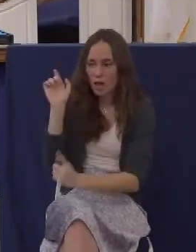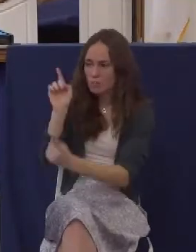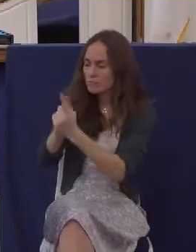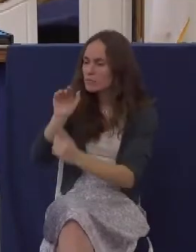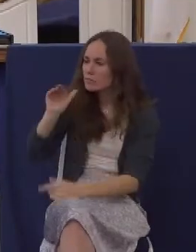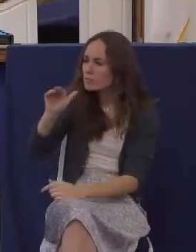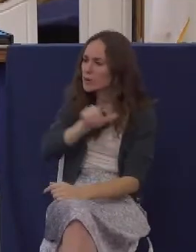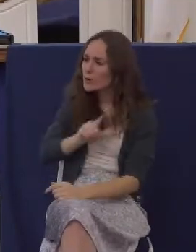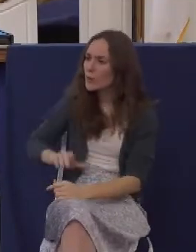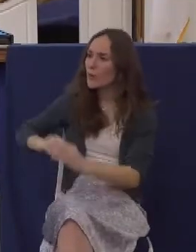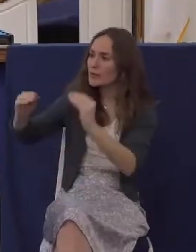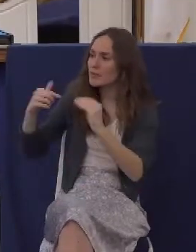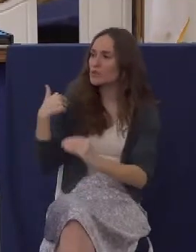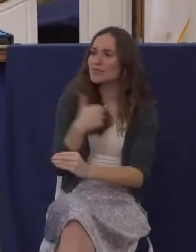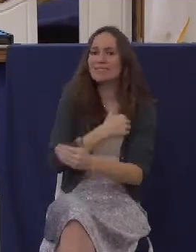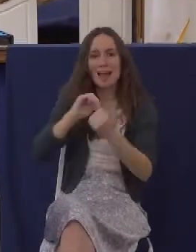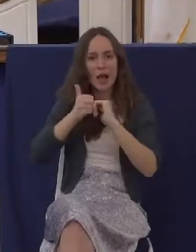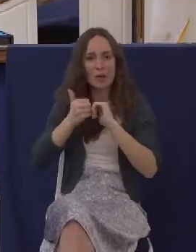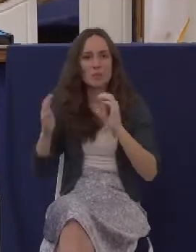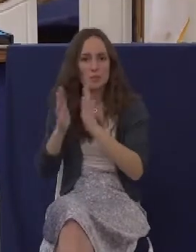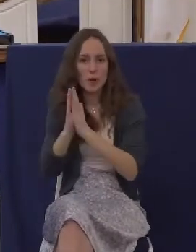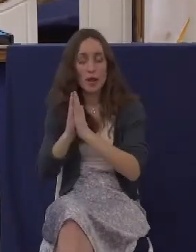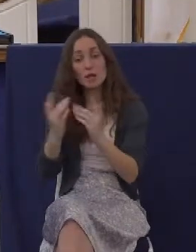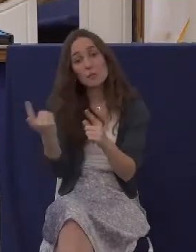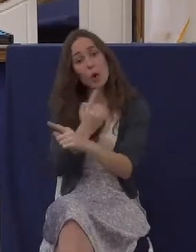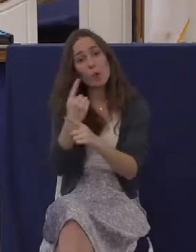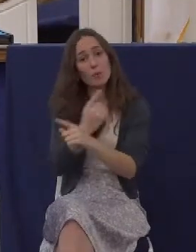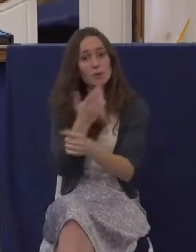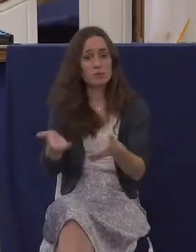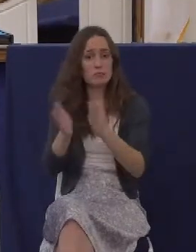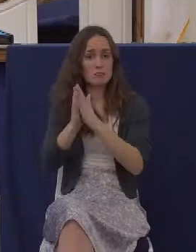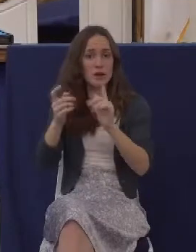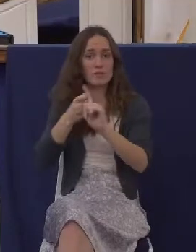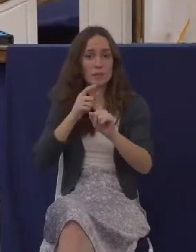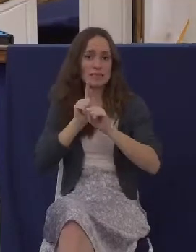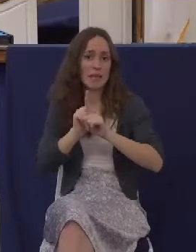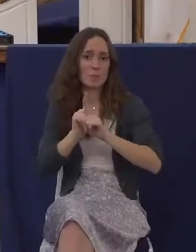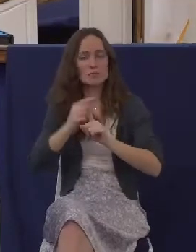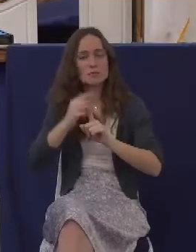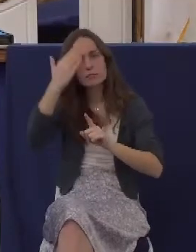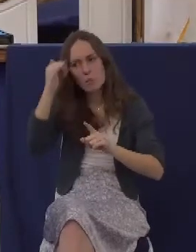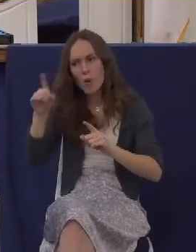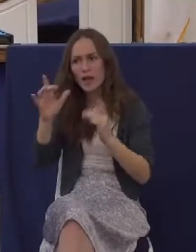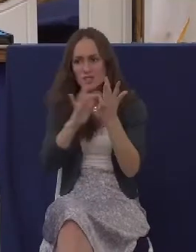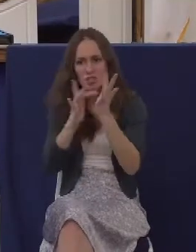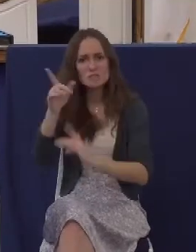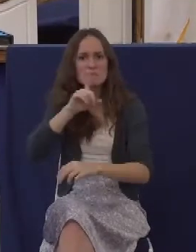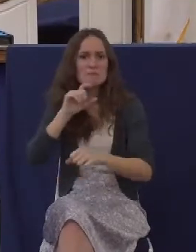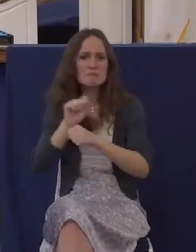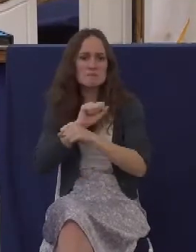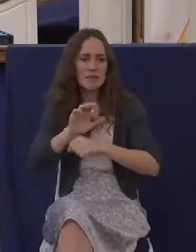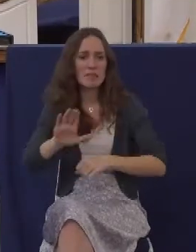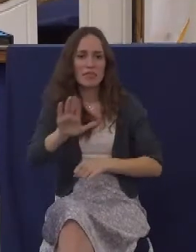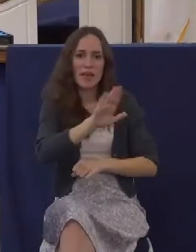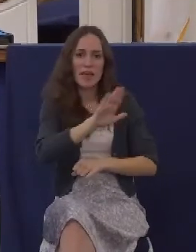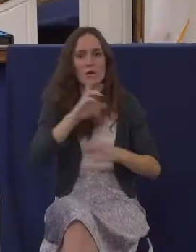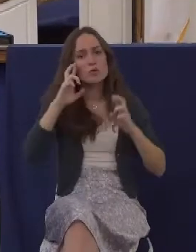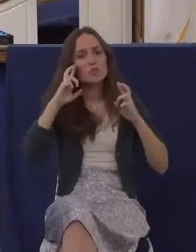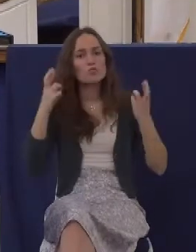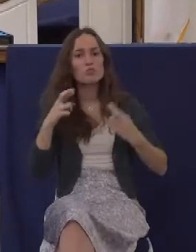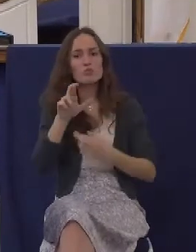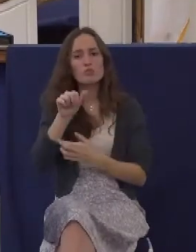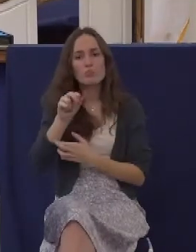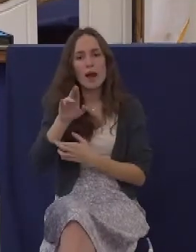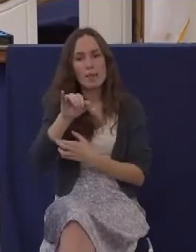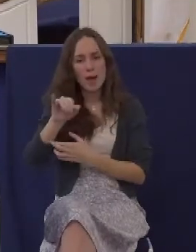an appropriate request from disciples. After all, Jesus was their rabbi. Jesus was their teacher. The word